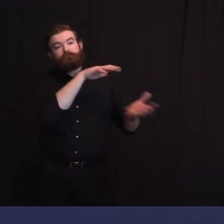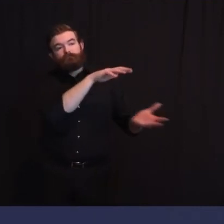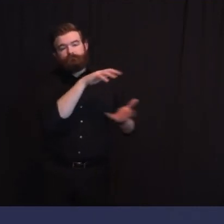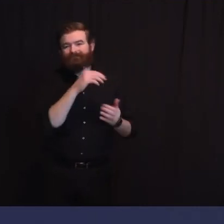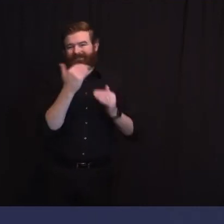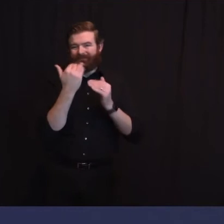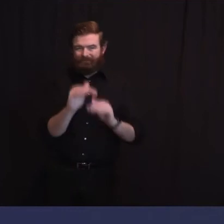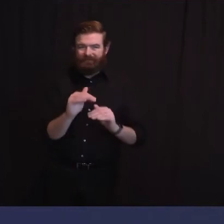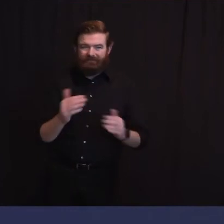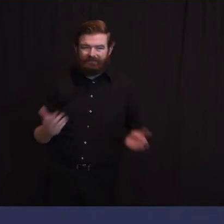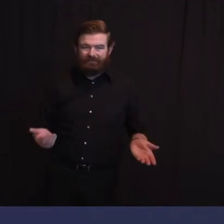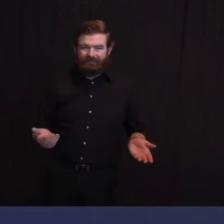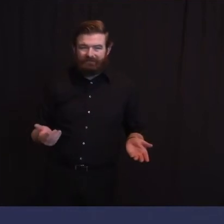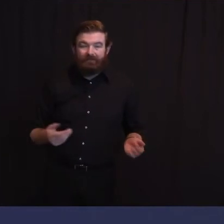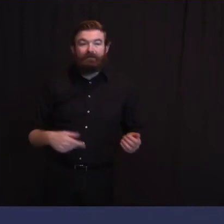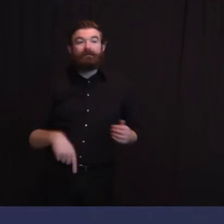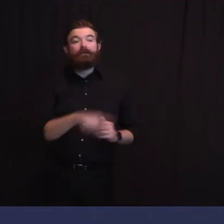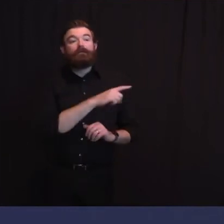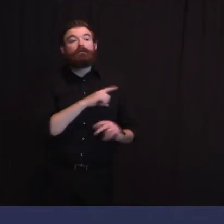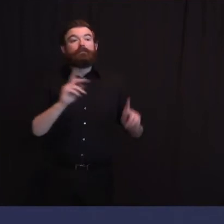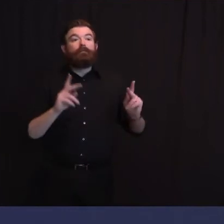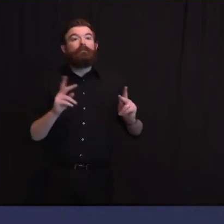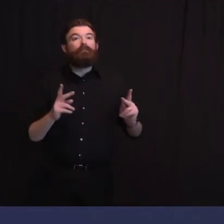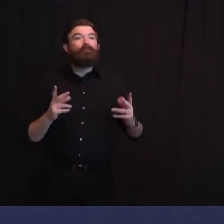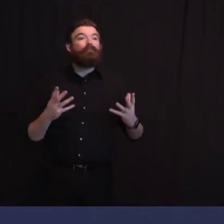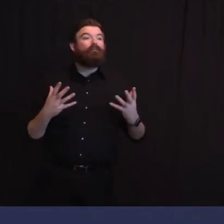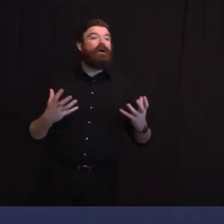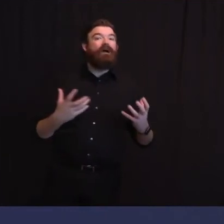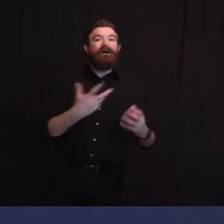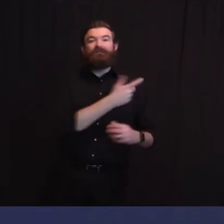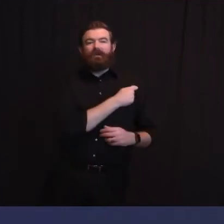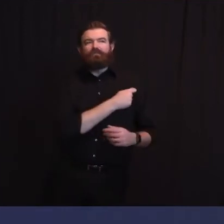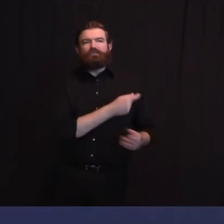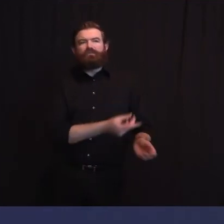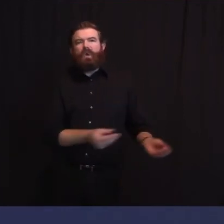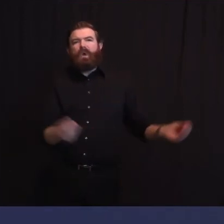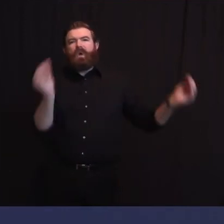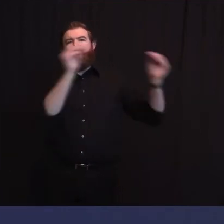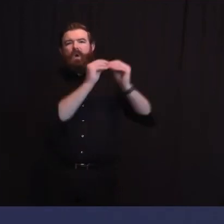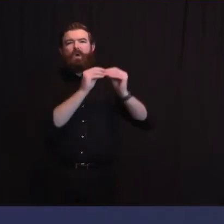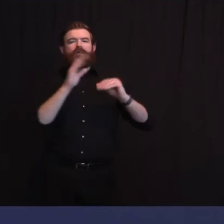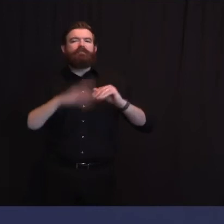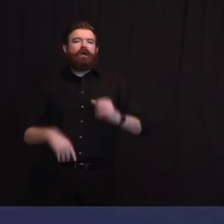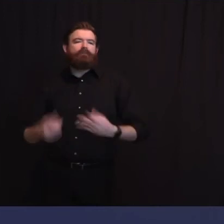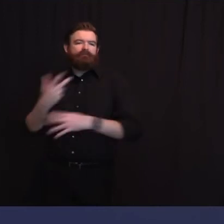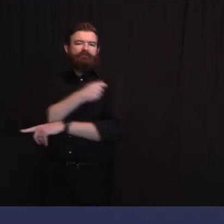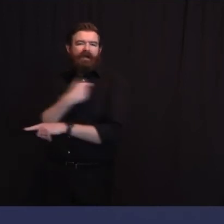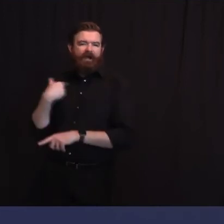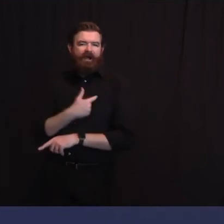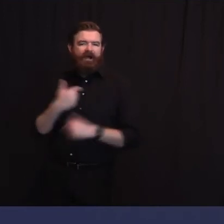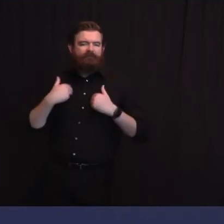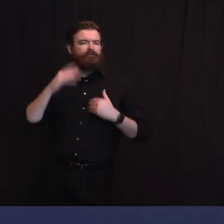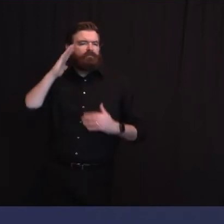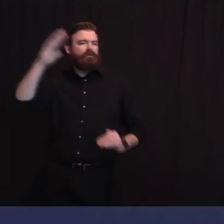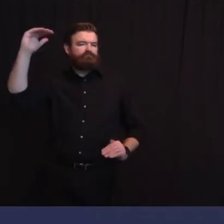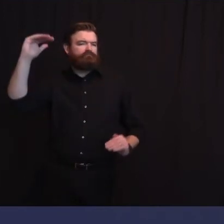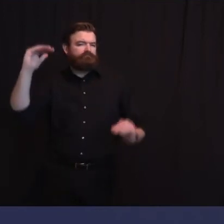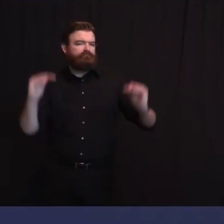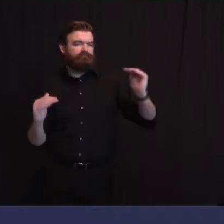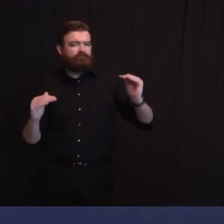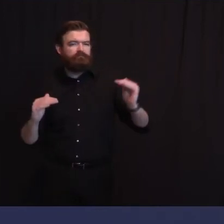will, in the fullness of time, the percentages will shrink in the right direction. I believe,